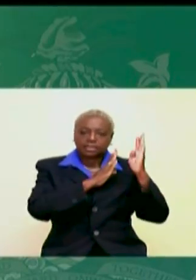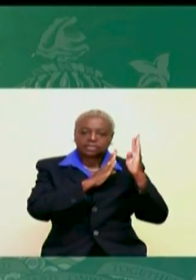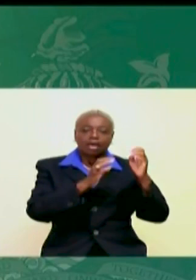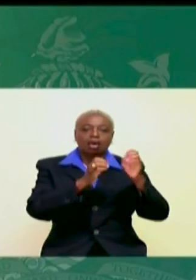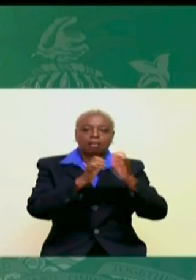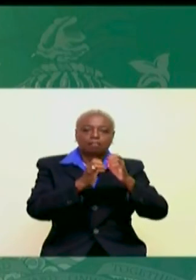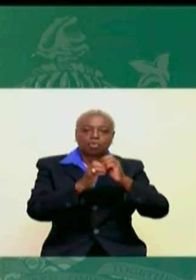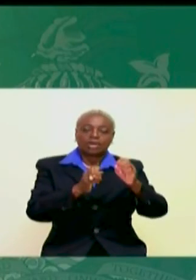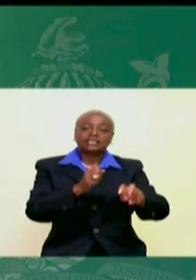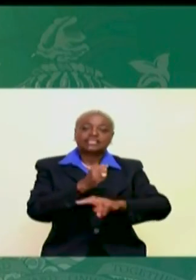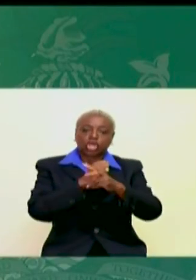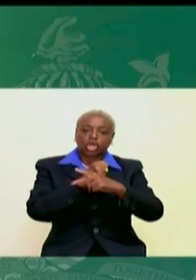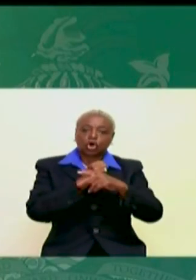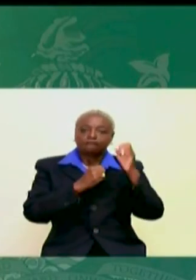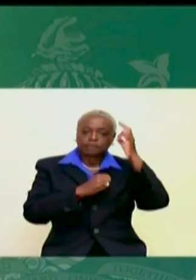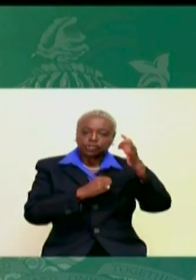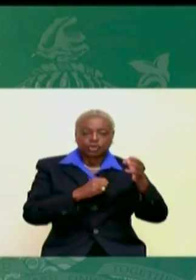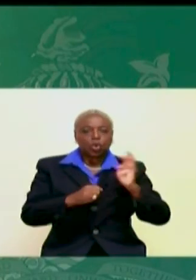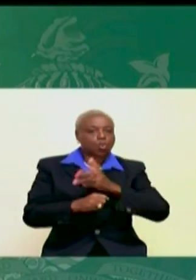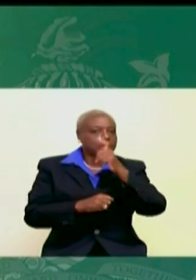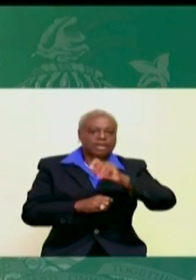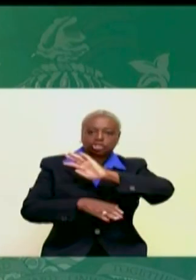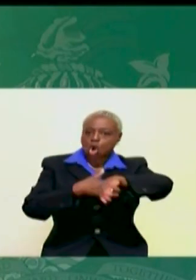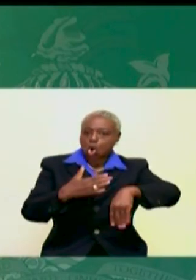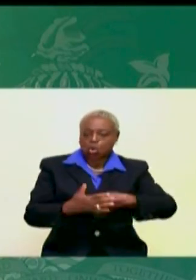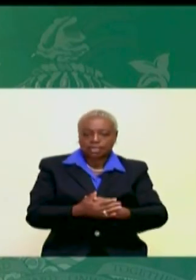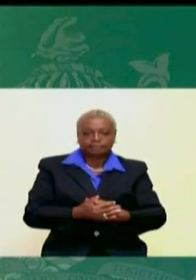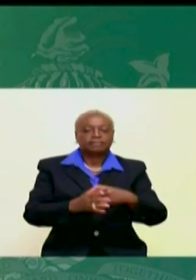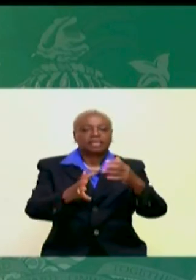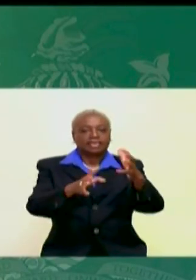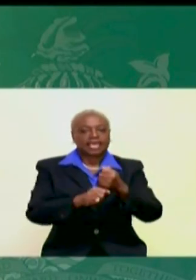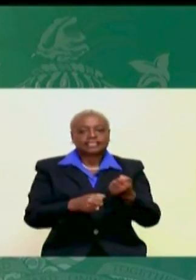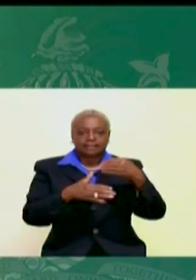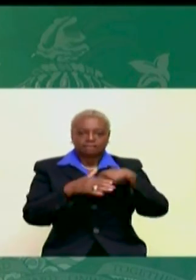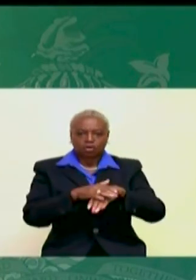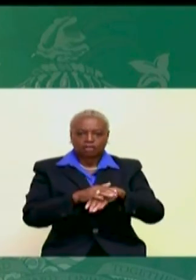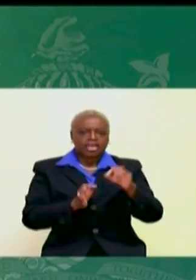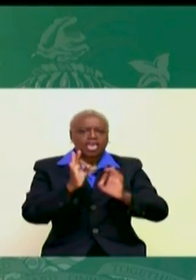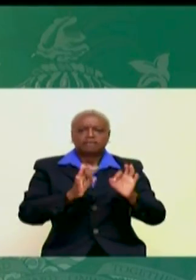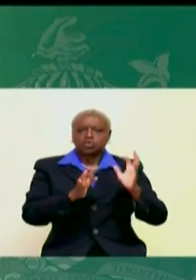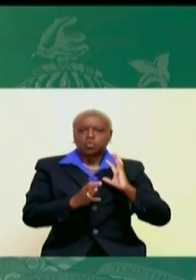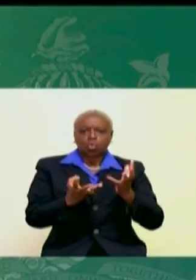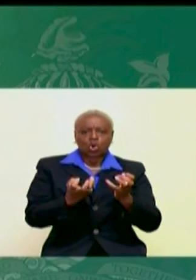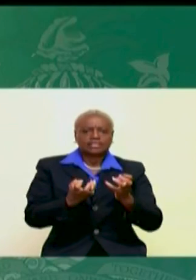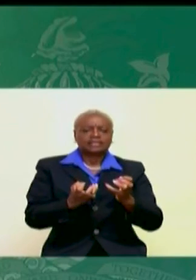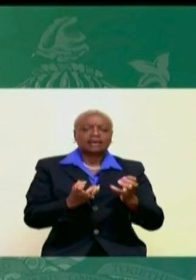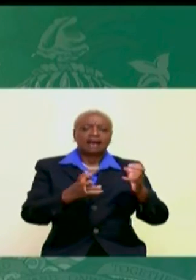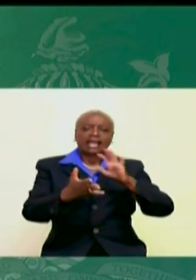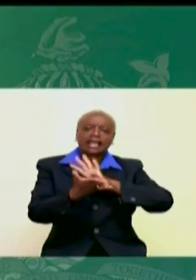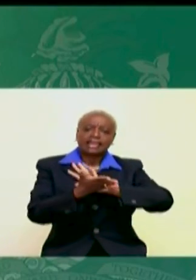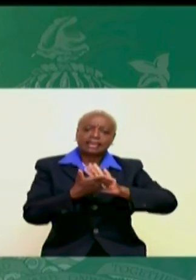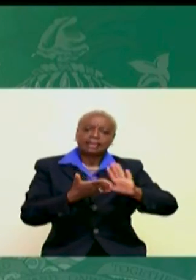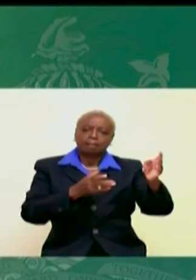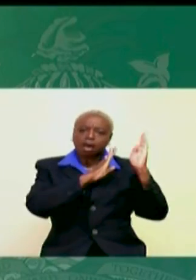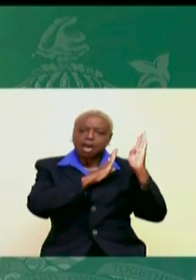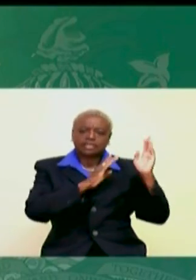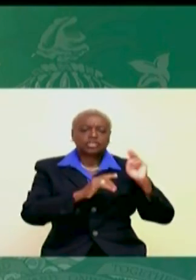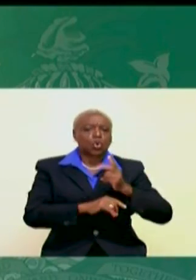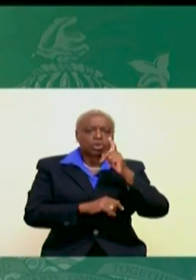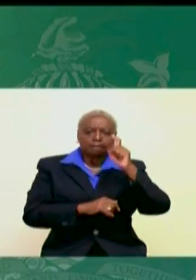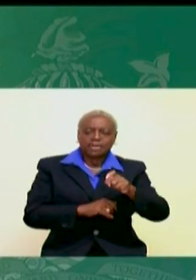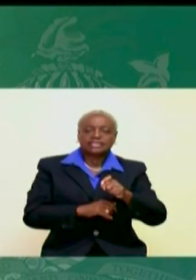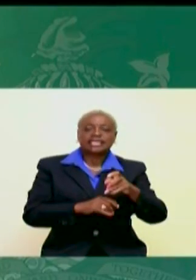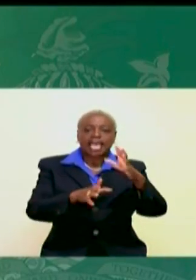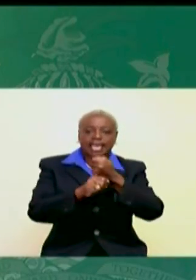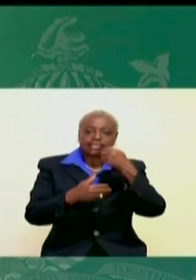future, we must all get involved. If we want a cleaner Bahamas, we have to get involved with cleaning up